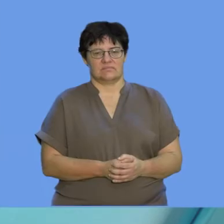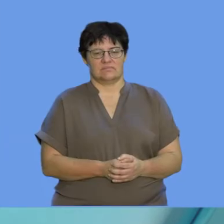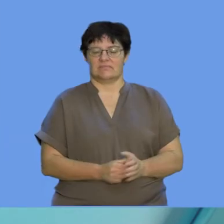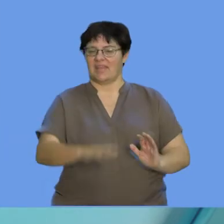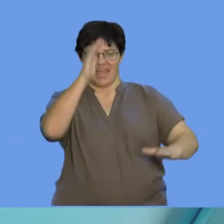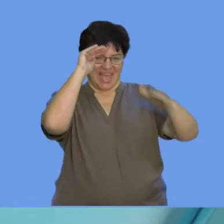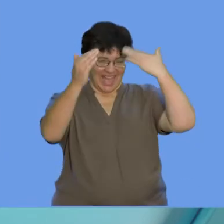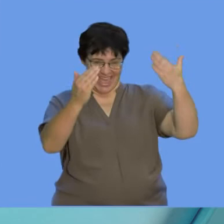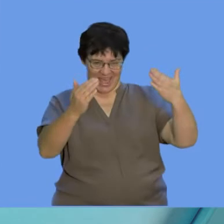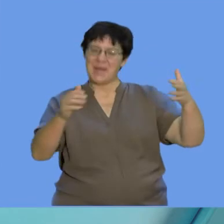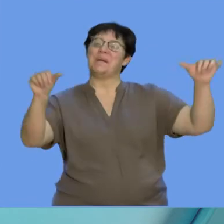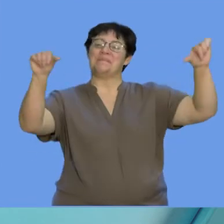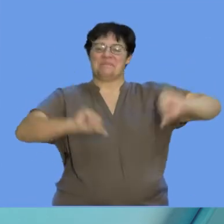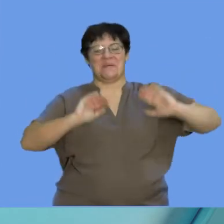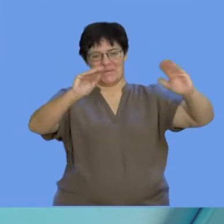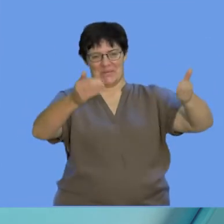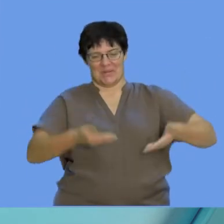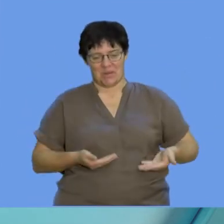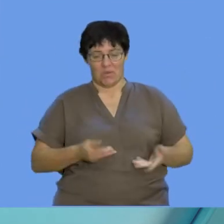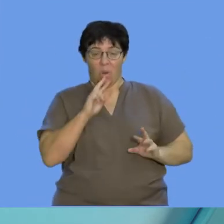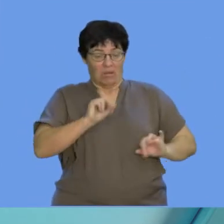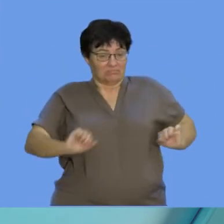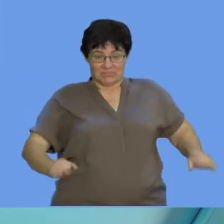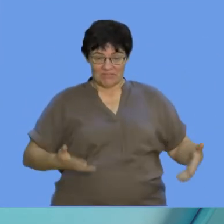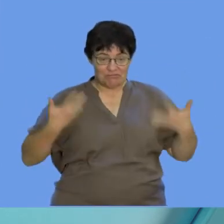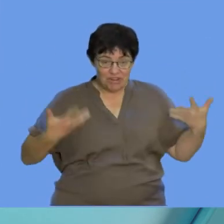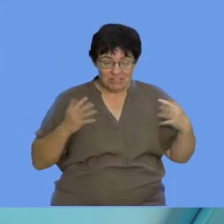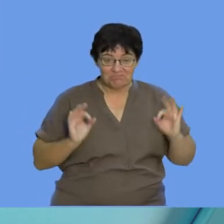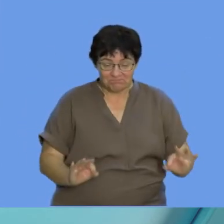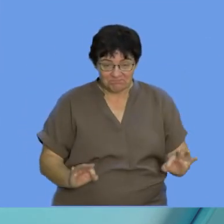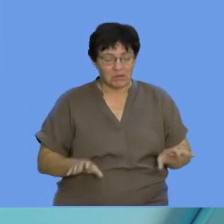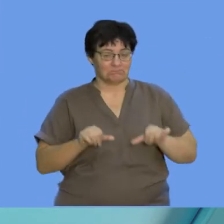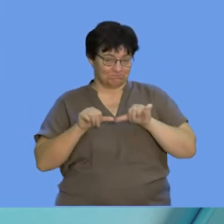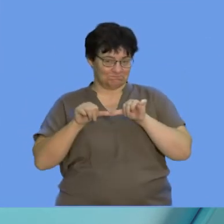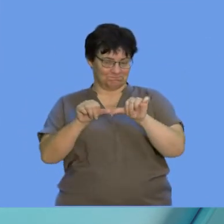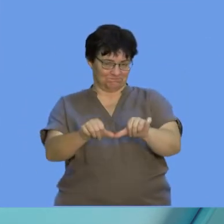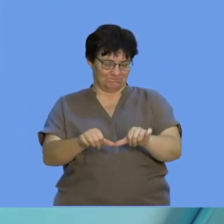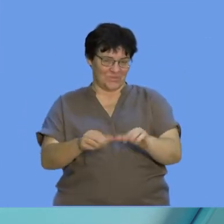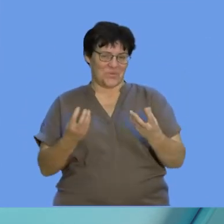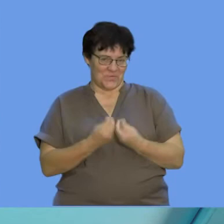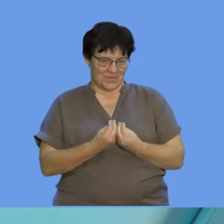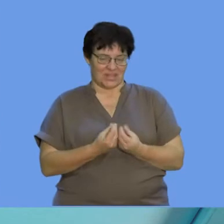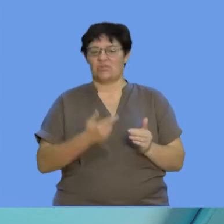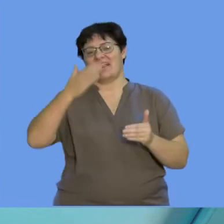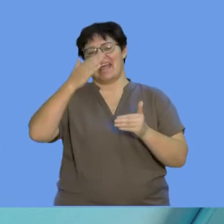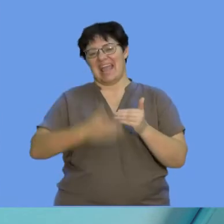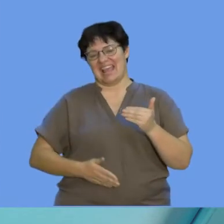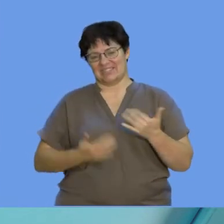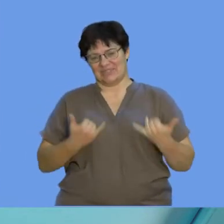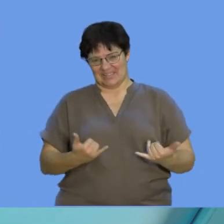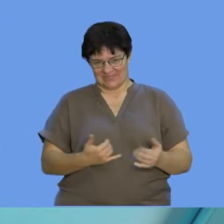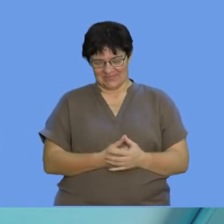Hi guys, welcome back. I hope you are a bit refreshed now and you can still go on with me until the end of our